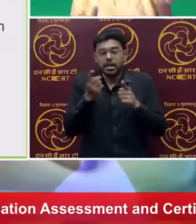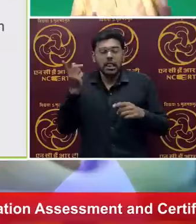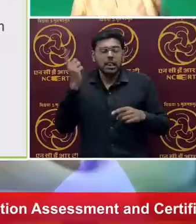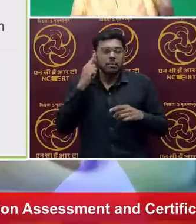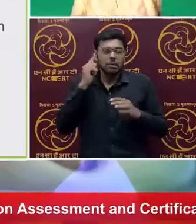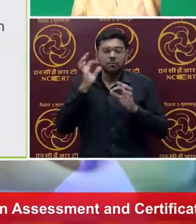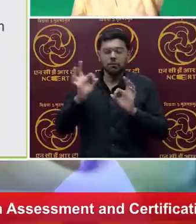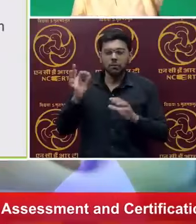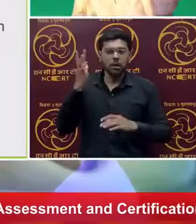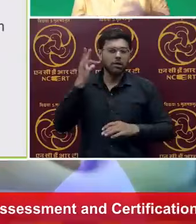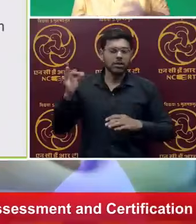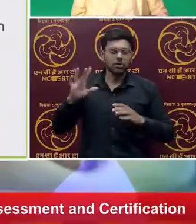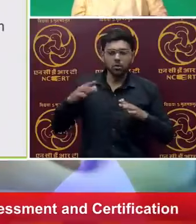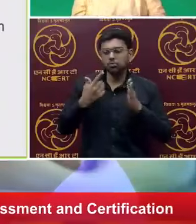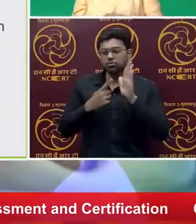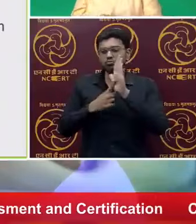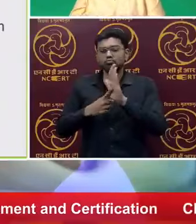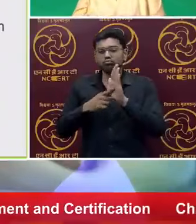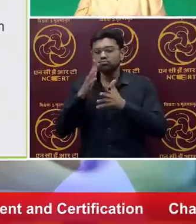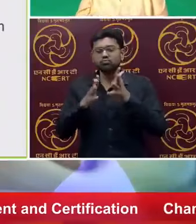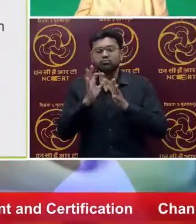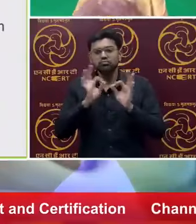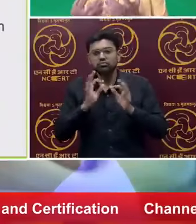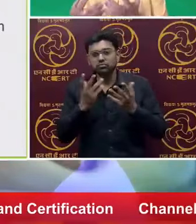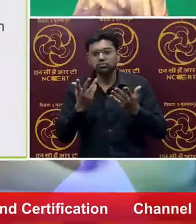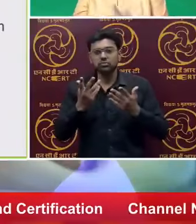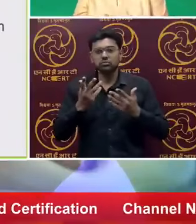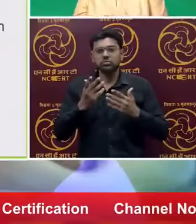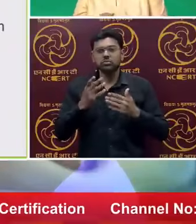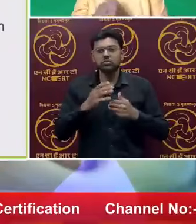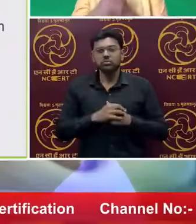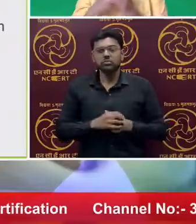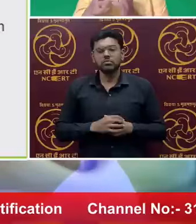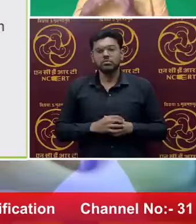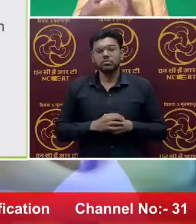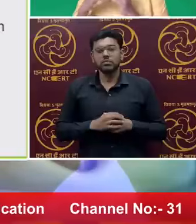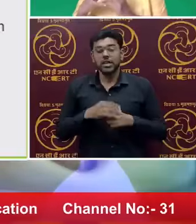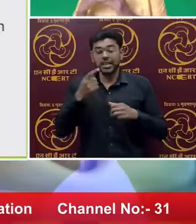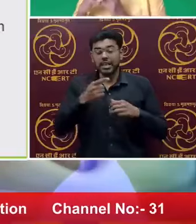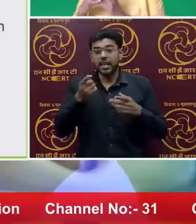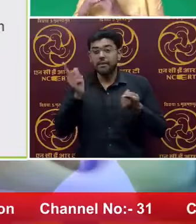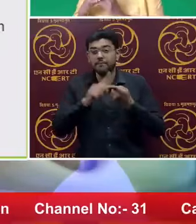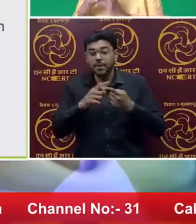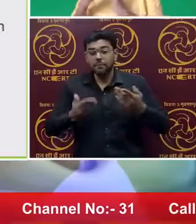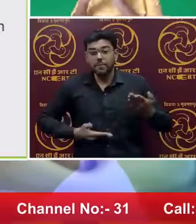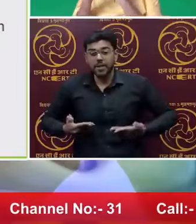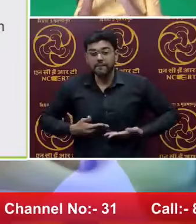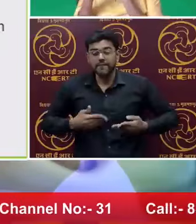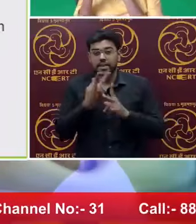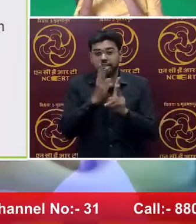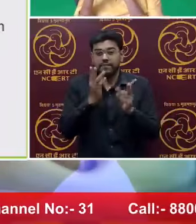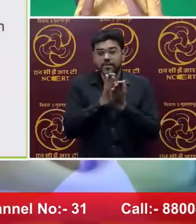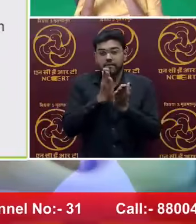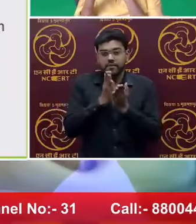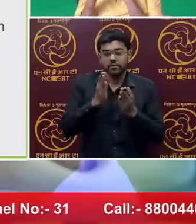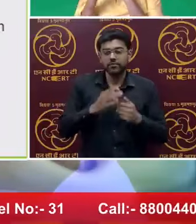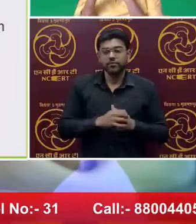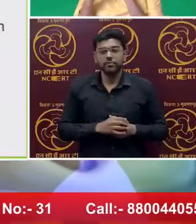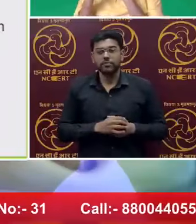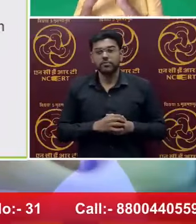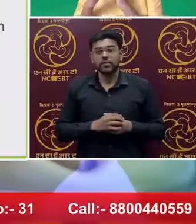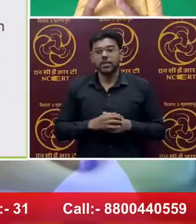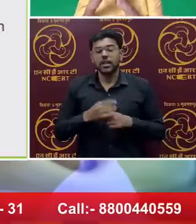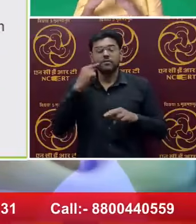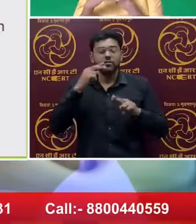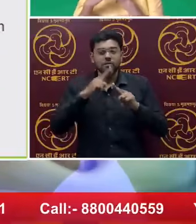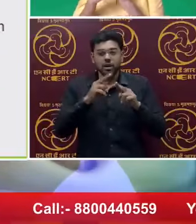they don't show any sign of being able to hear. So they will behave in a certain manner. So in